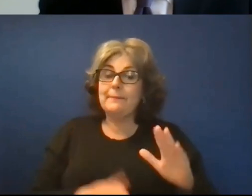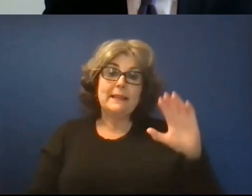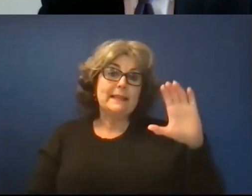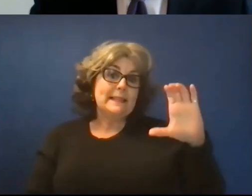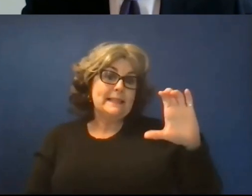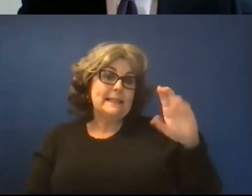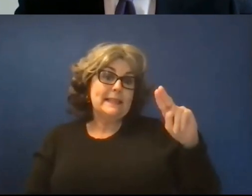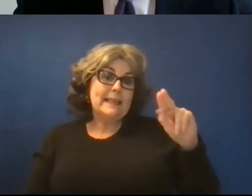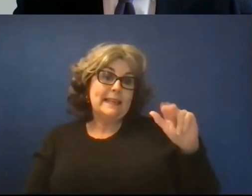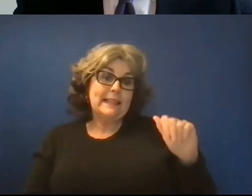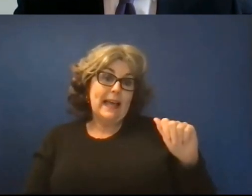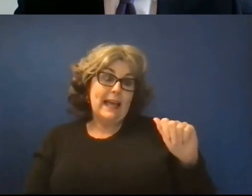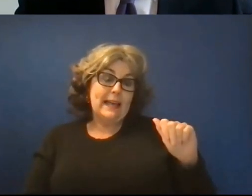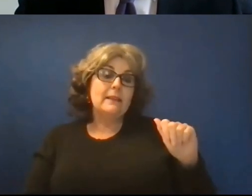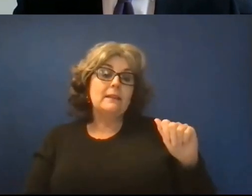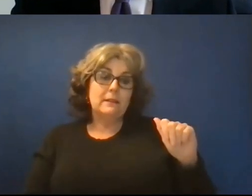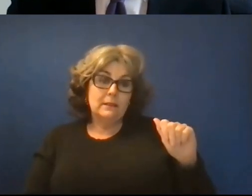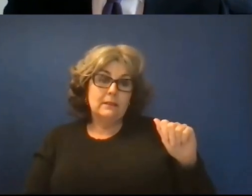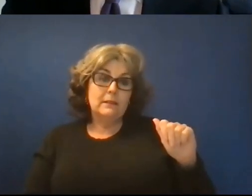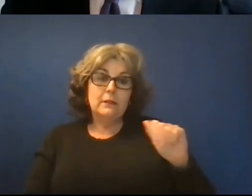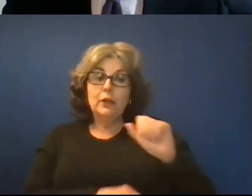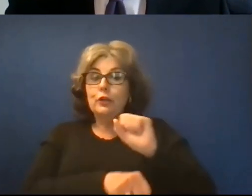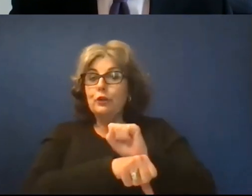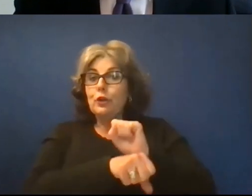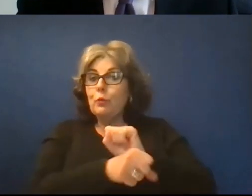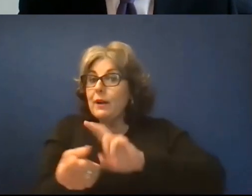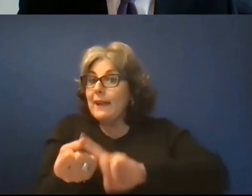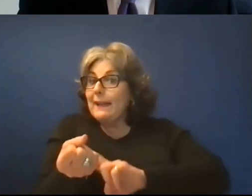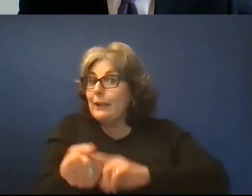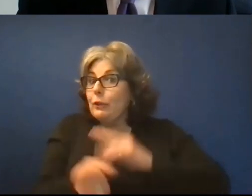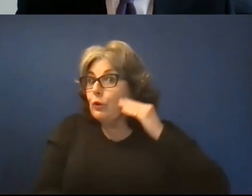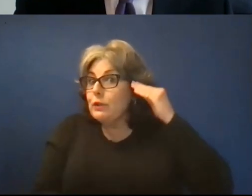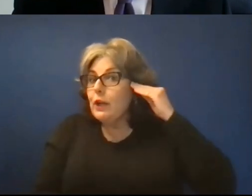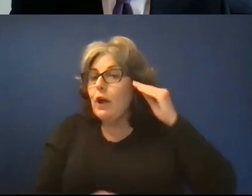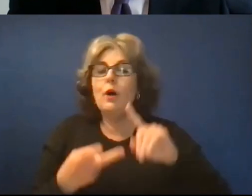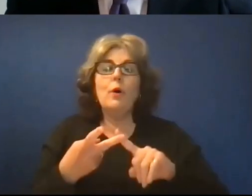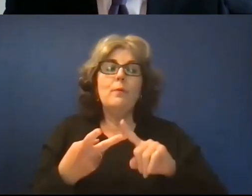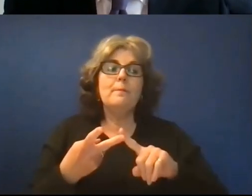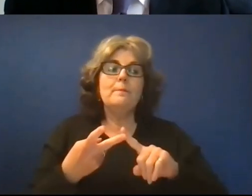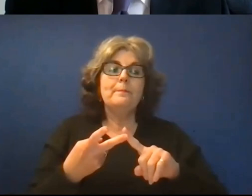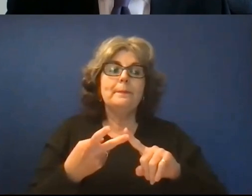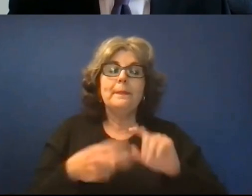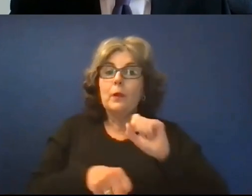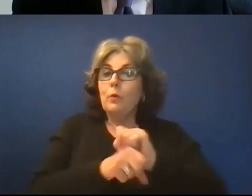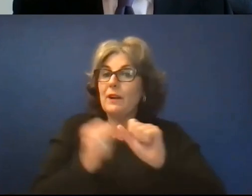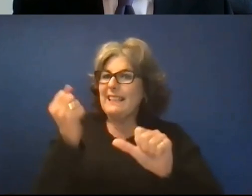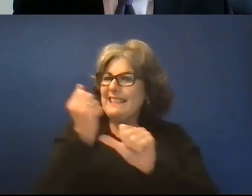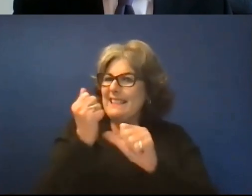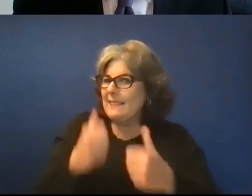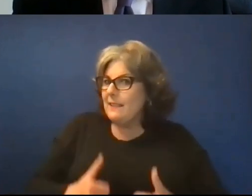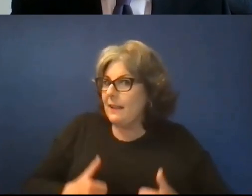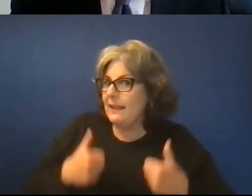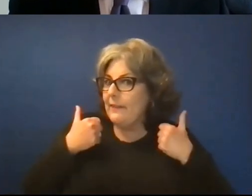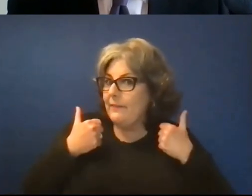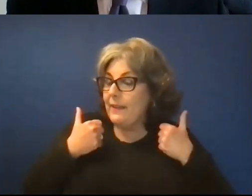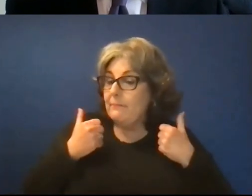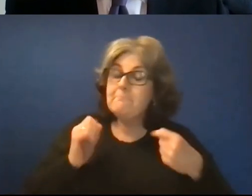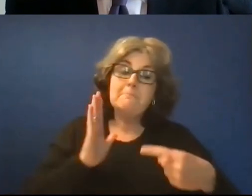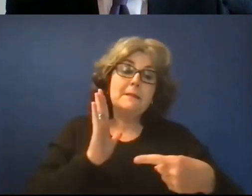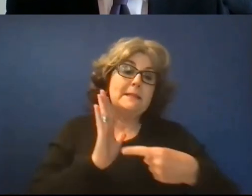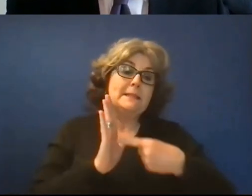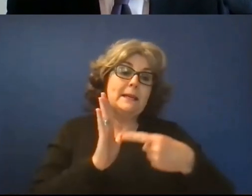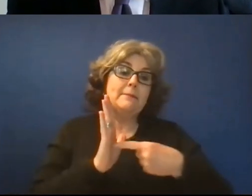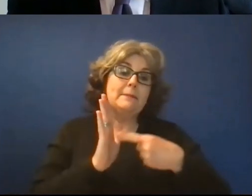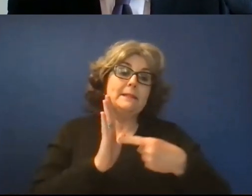can, when you become a CNA, you can work in the nursing home, you can work in assisted living, and in some cases,